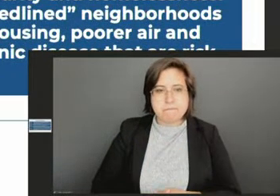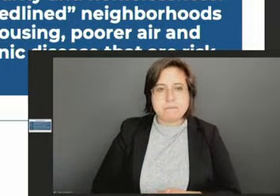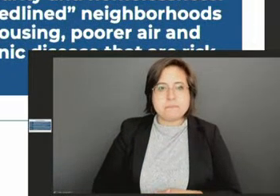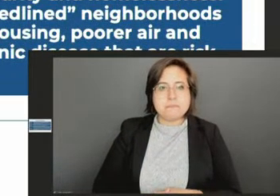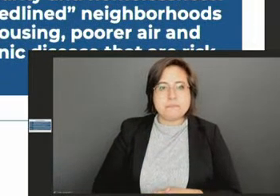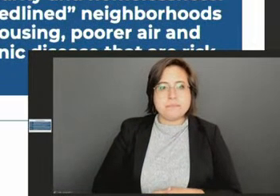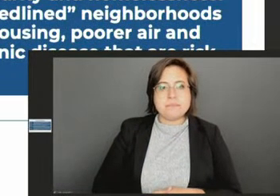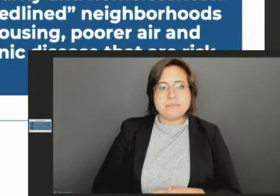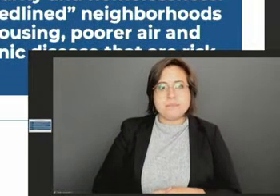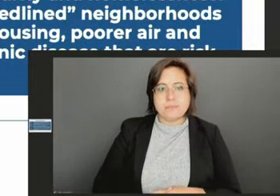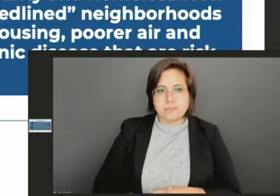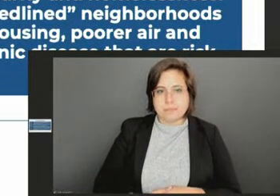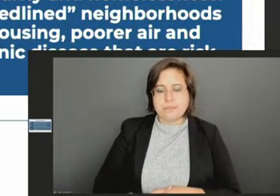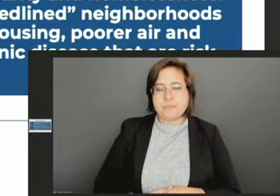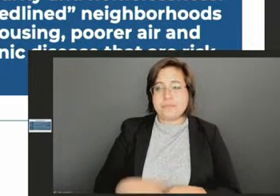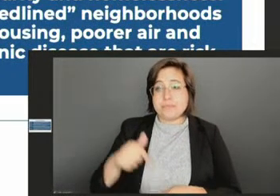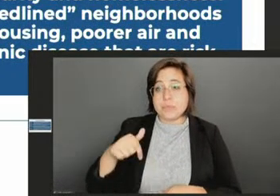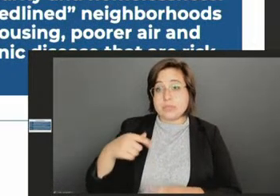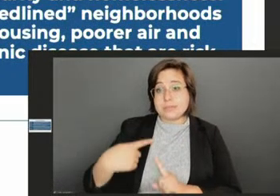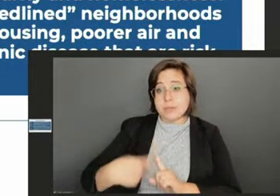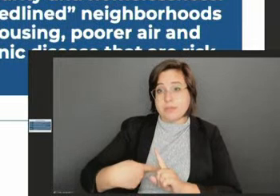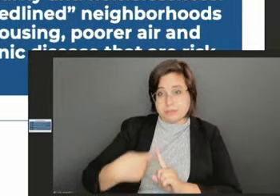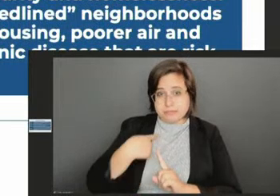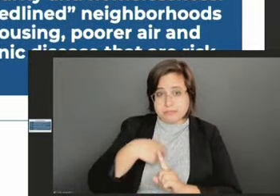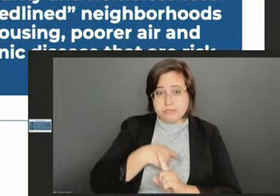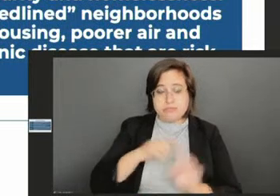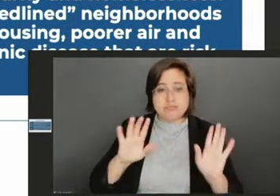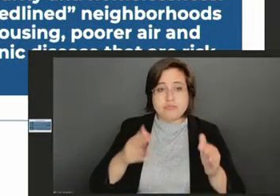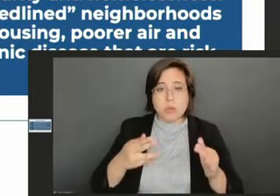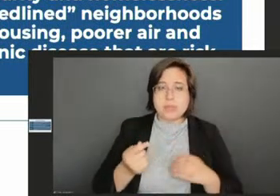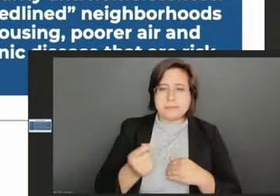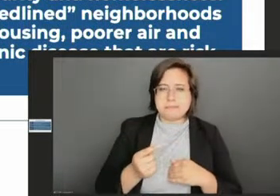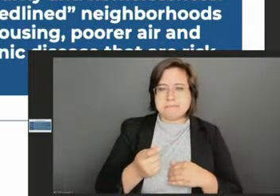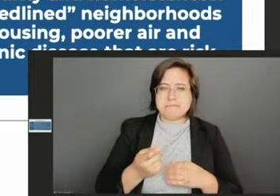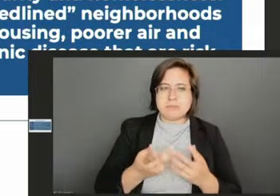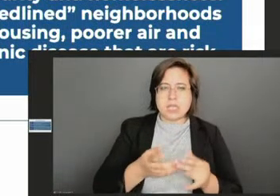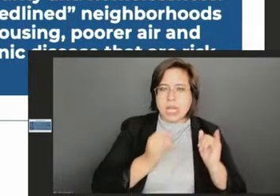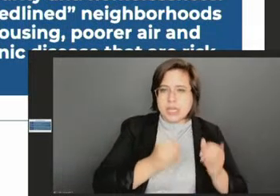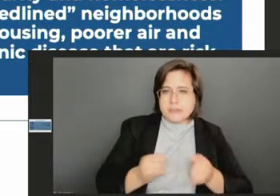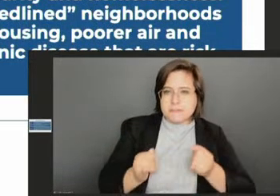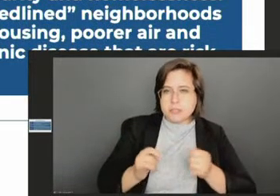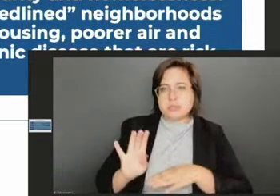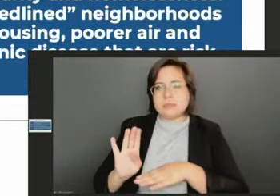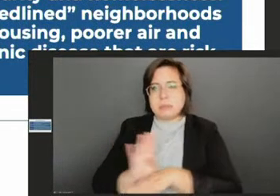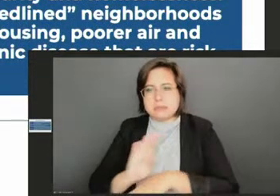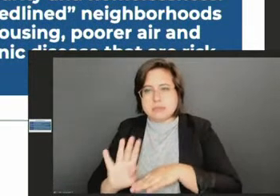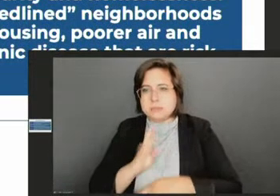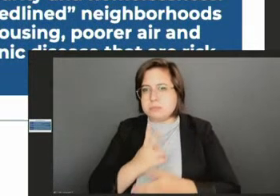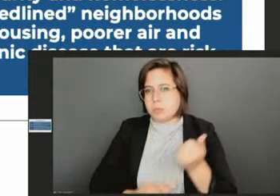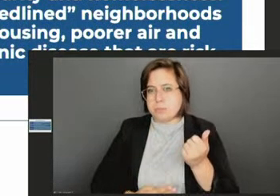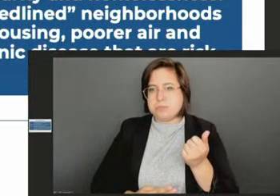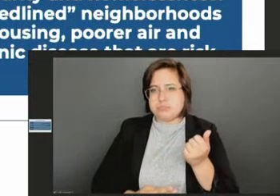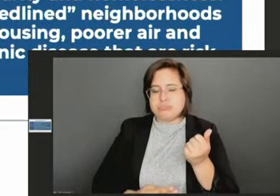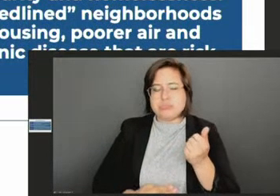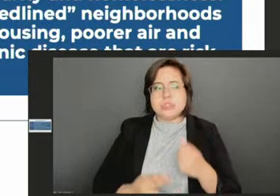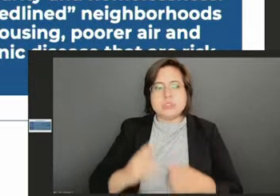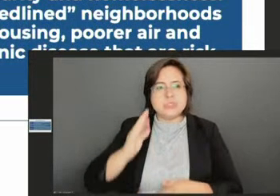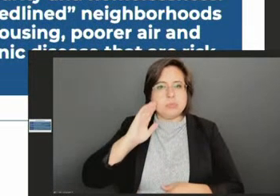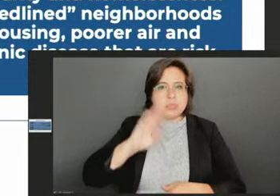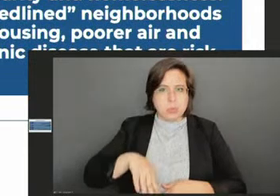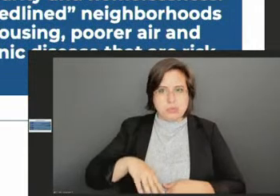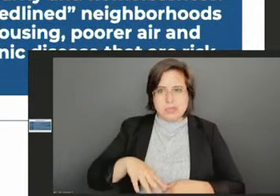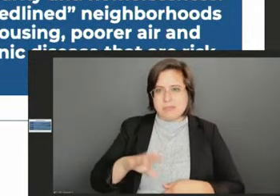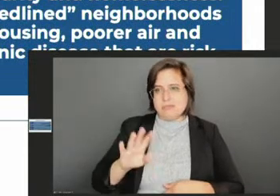this month we focused a little bit on both individuals and businesses because we know that the rise